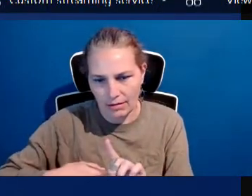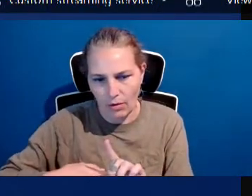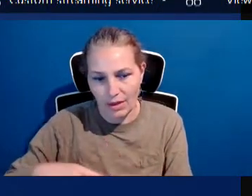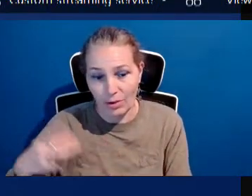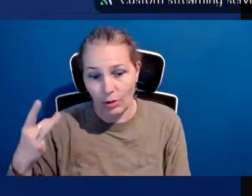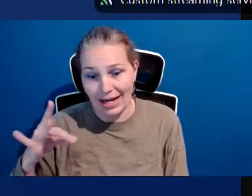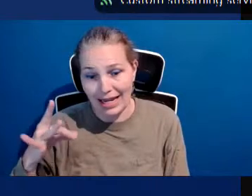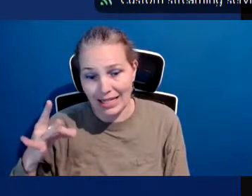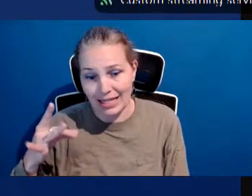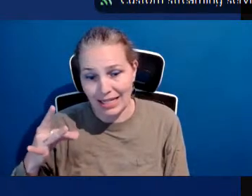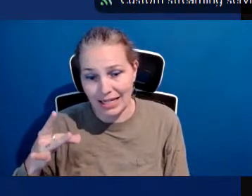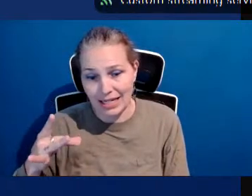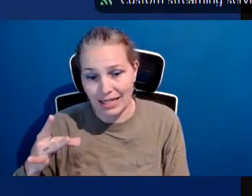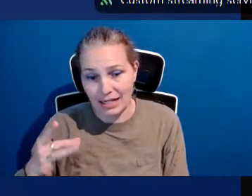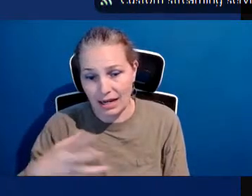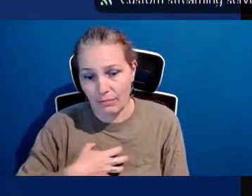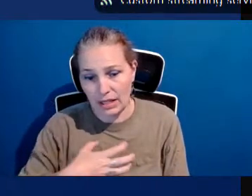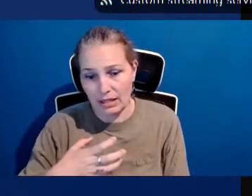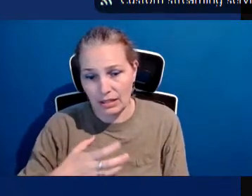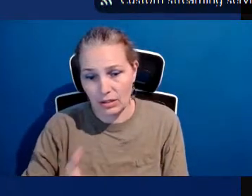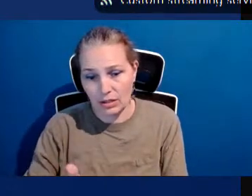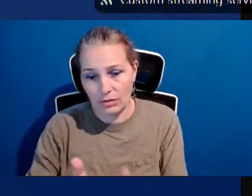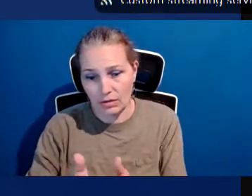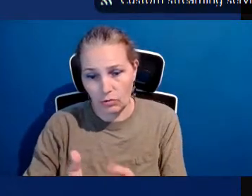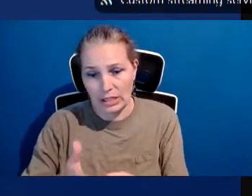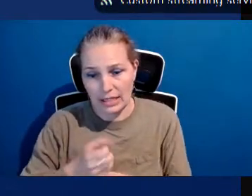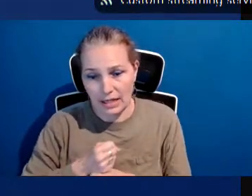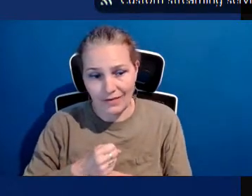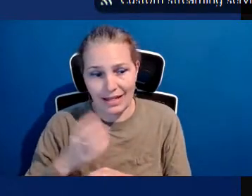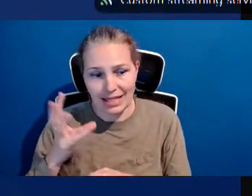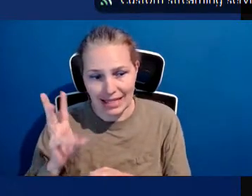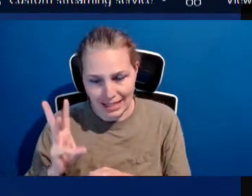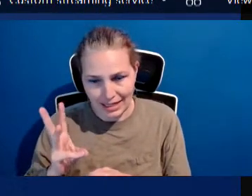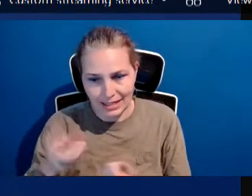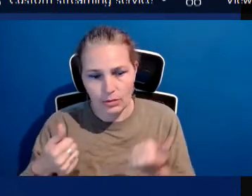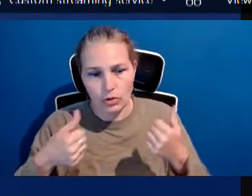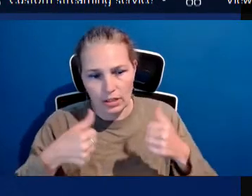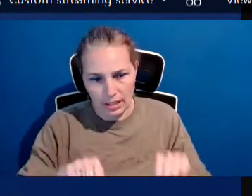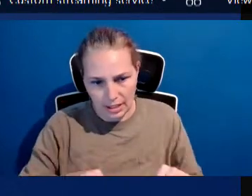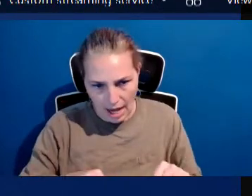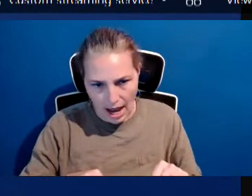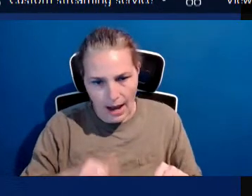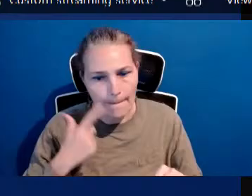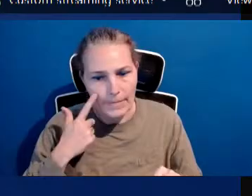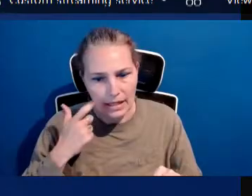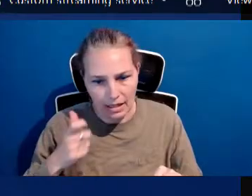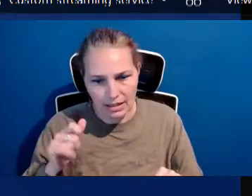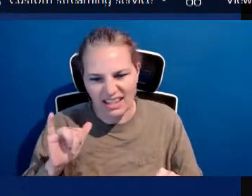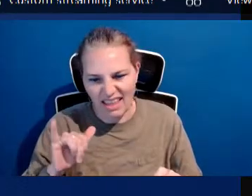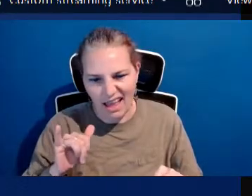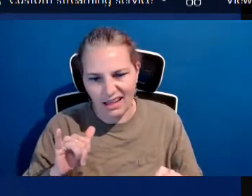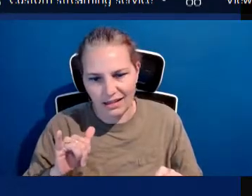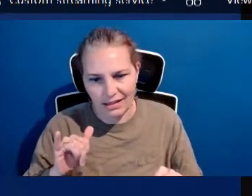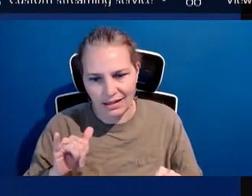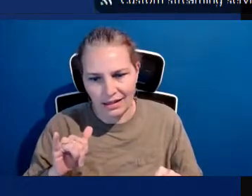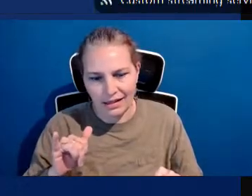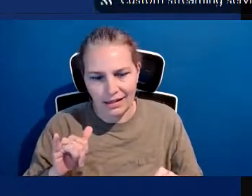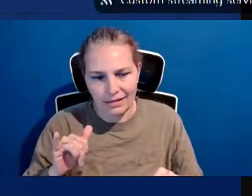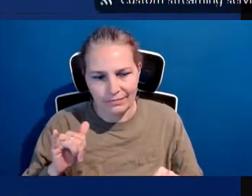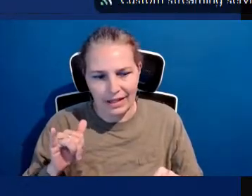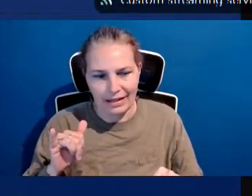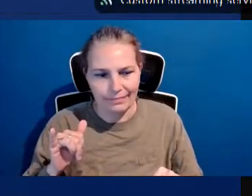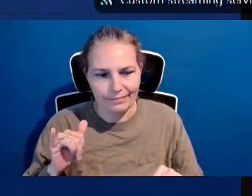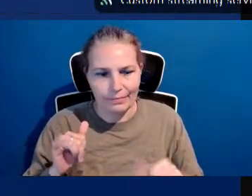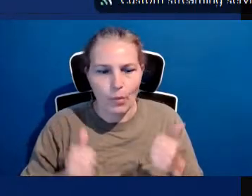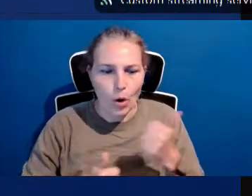because work was in progress and the appeal was denied due to the fact that folks had missed the June 30th